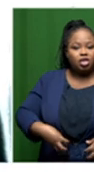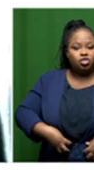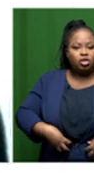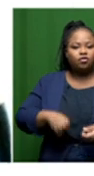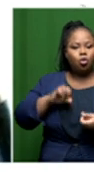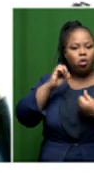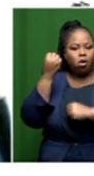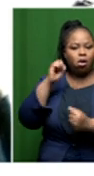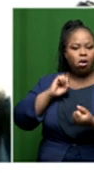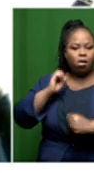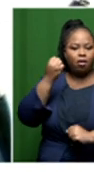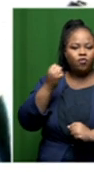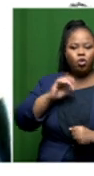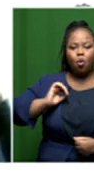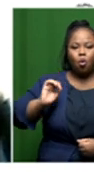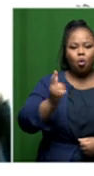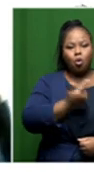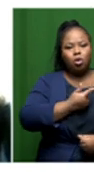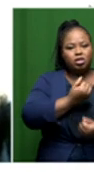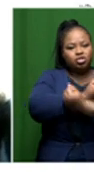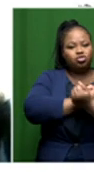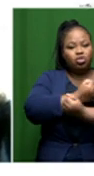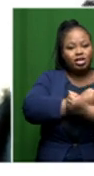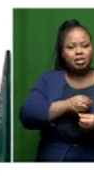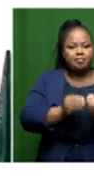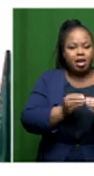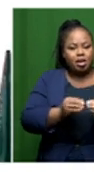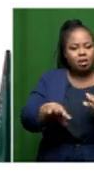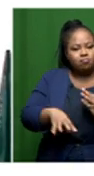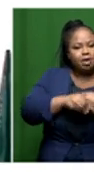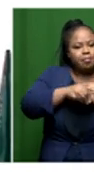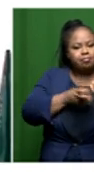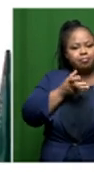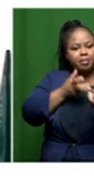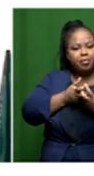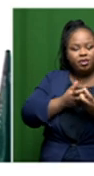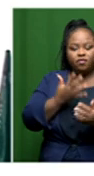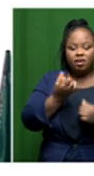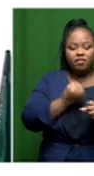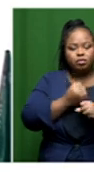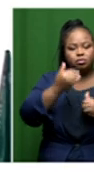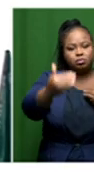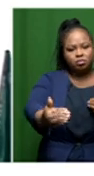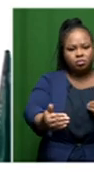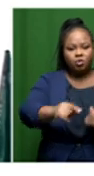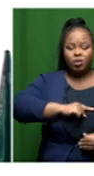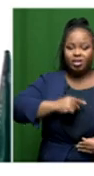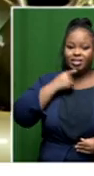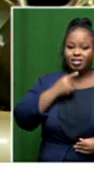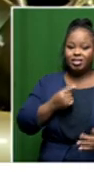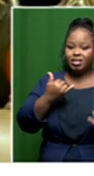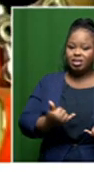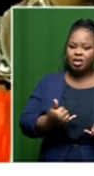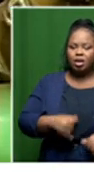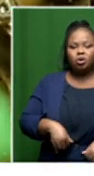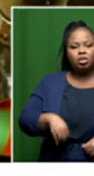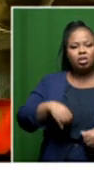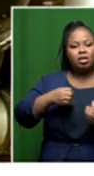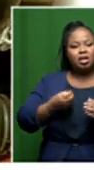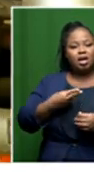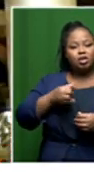on all its tracks across the globe in the next five years the company projects that the creation of a hydrogen valley